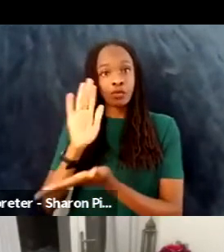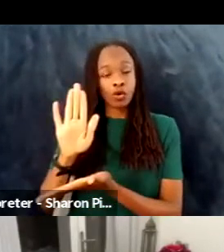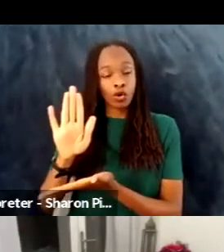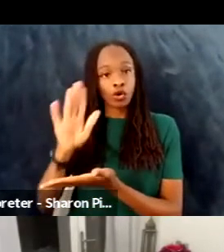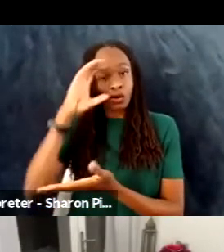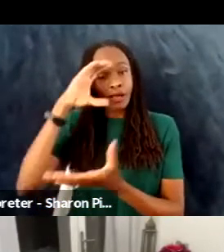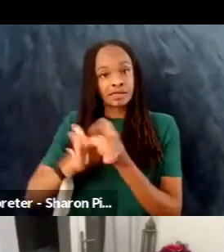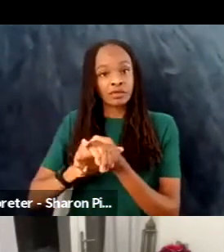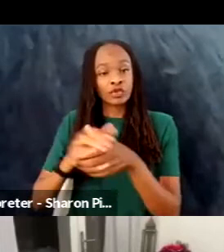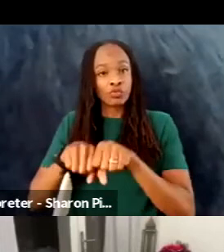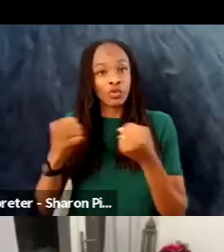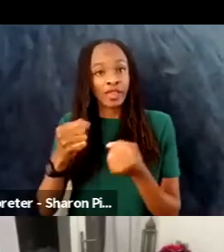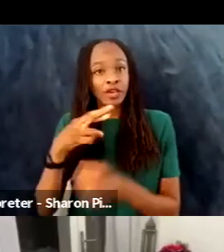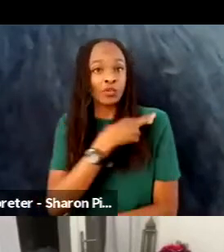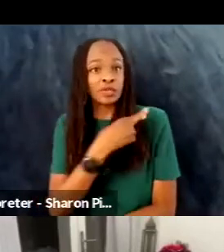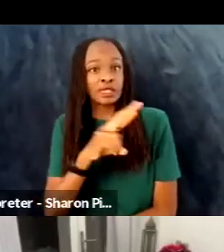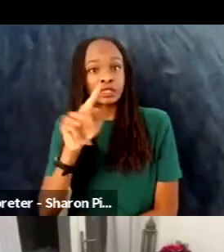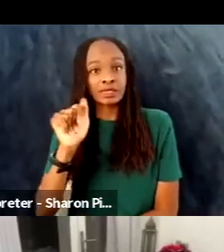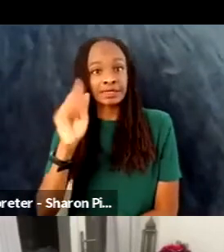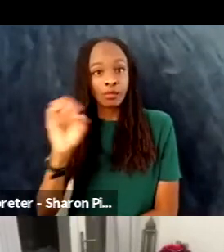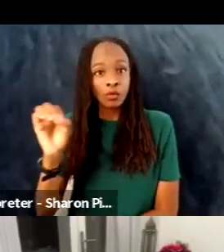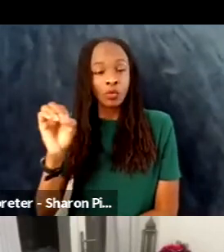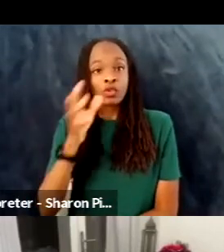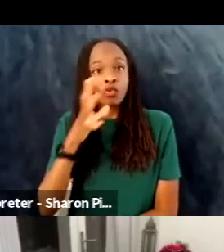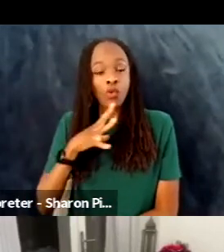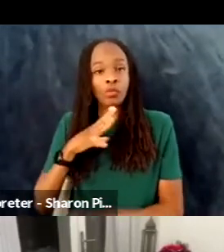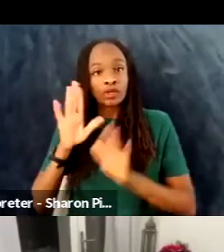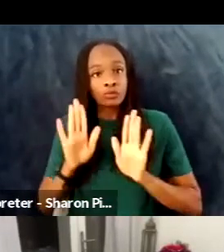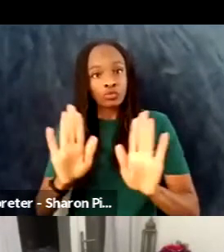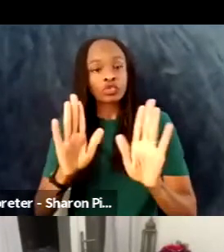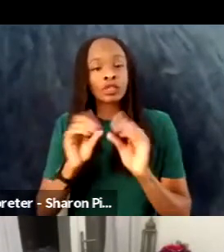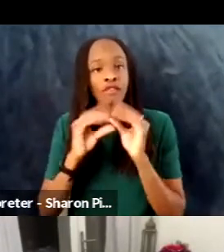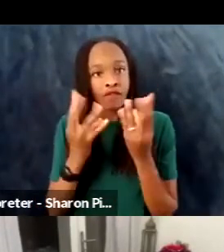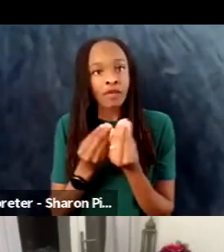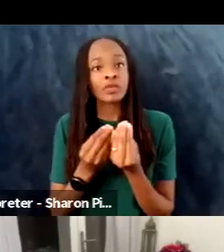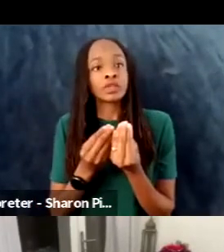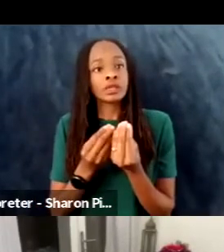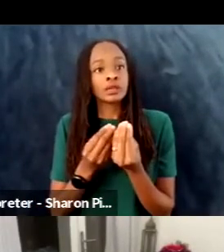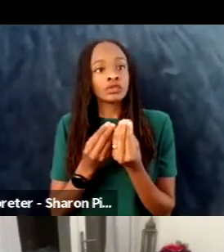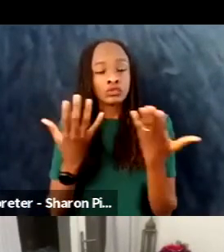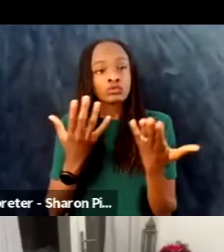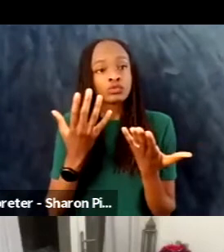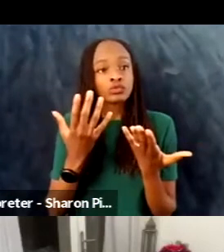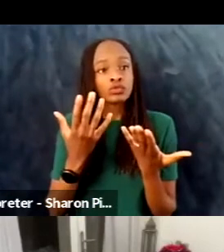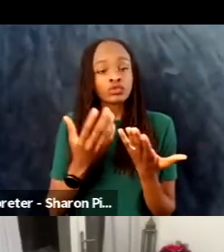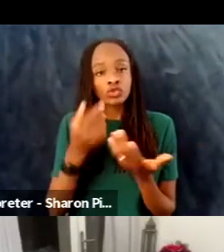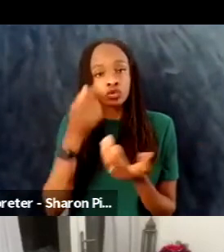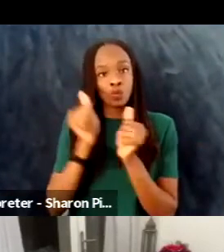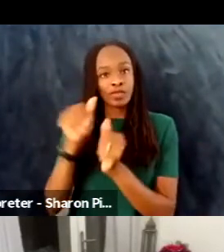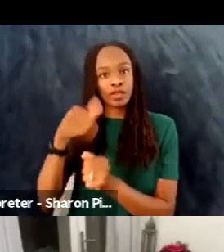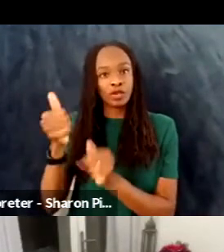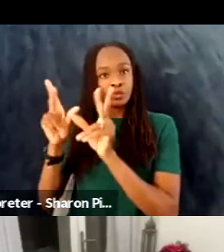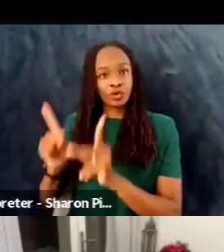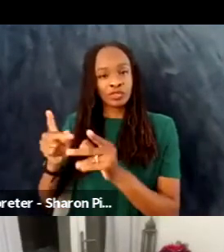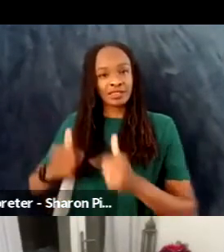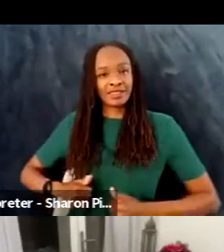a woman is pushing the family to go and serve food to a COVID patient living next door. So